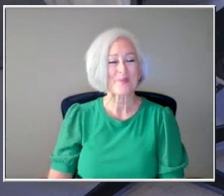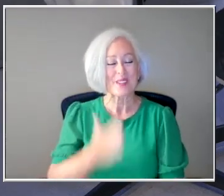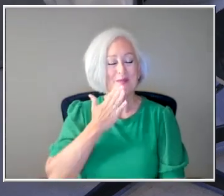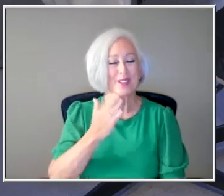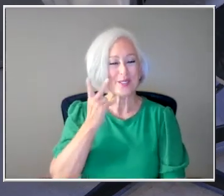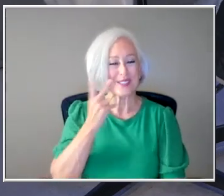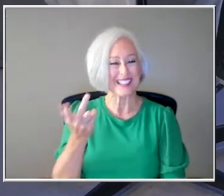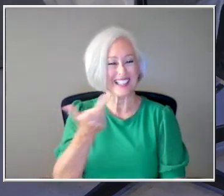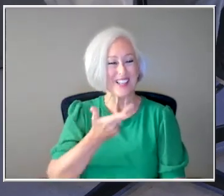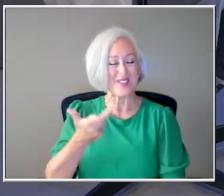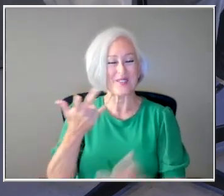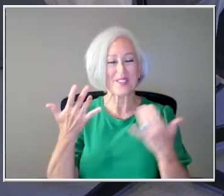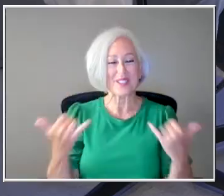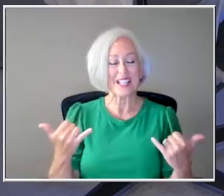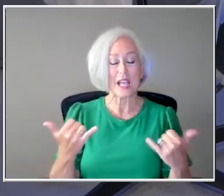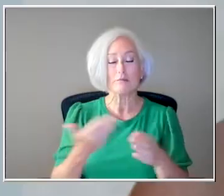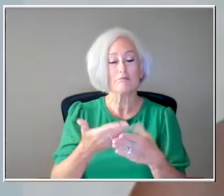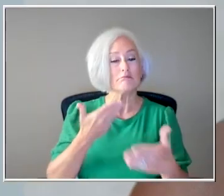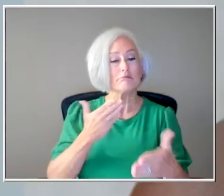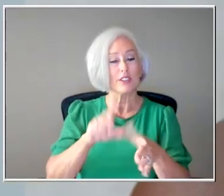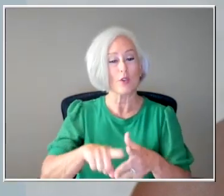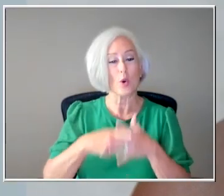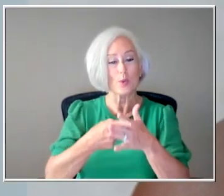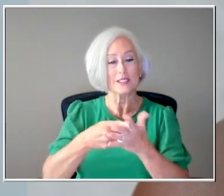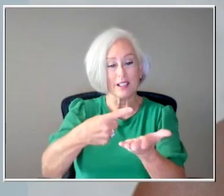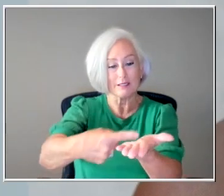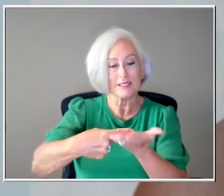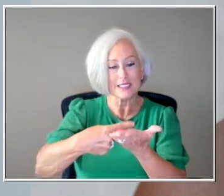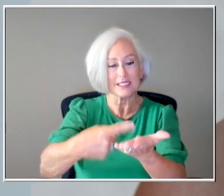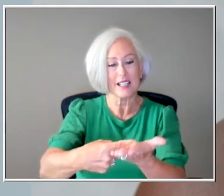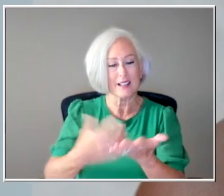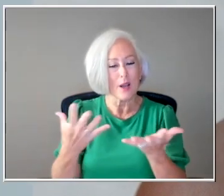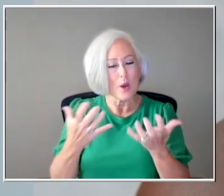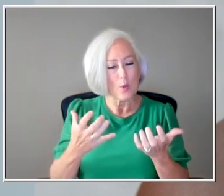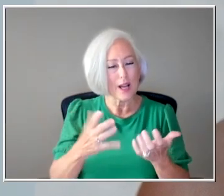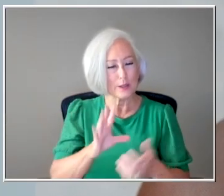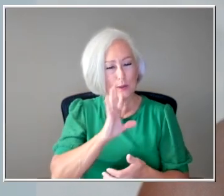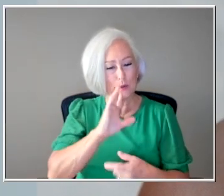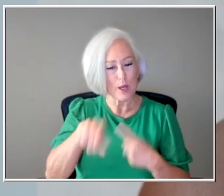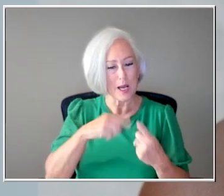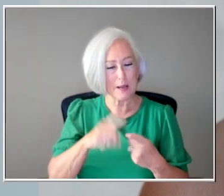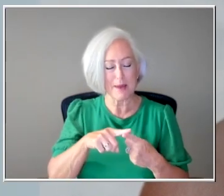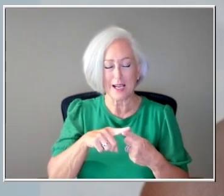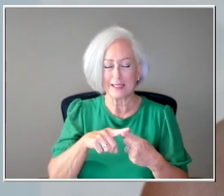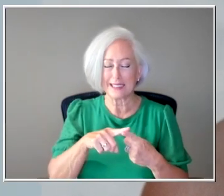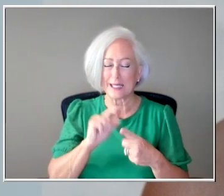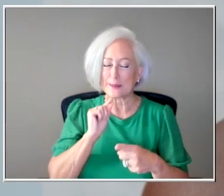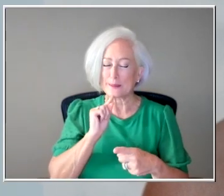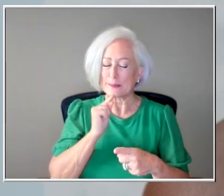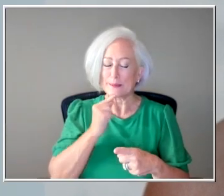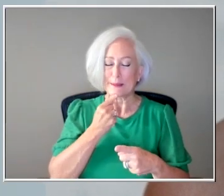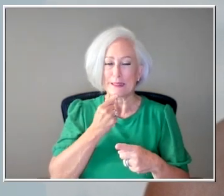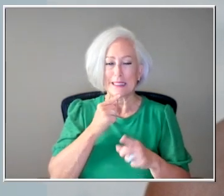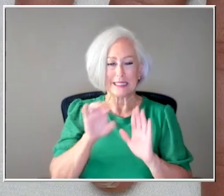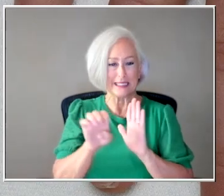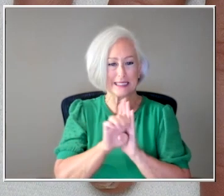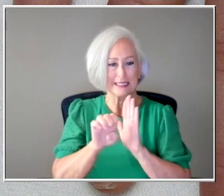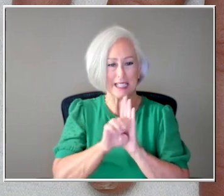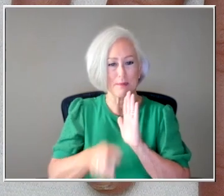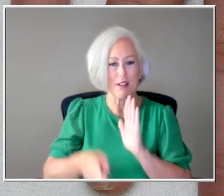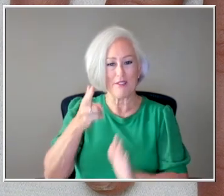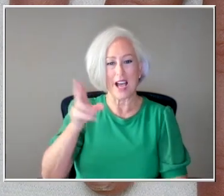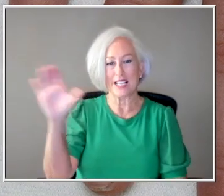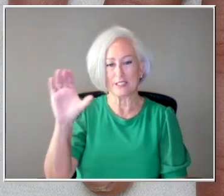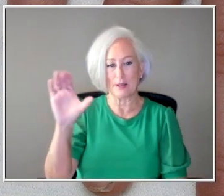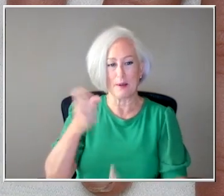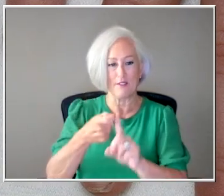But before we jump into this discussion, we want to discuss an extreme example of high cholesterol in kids. Alexis Del Cid introduces